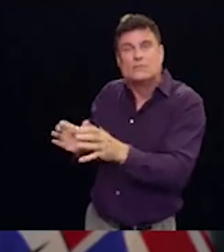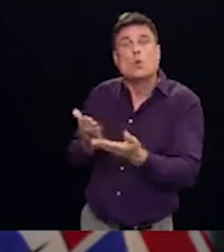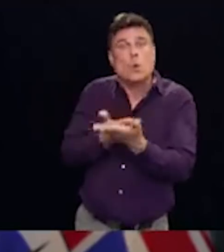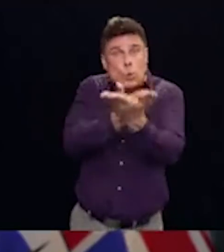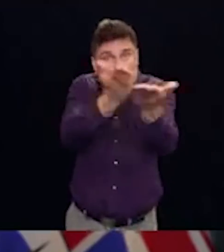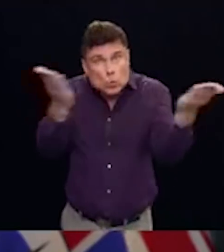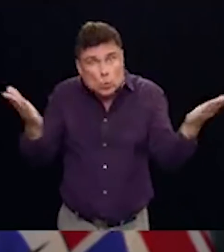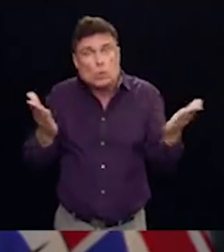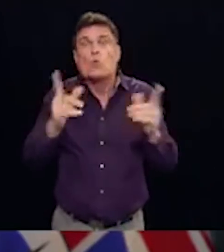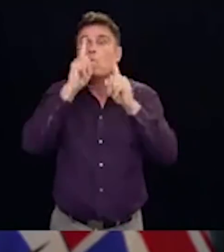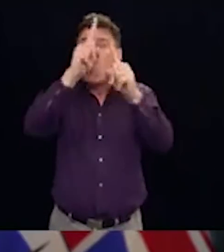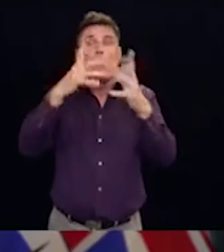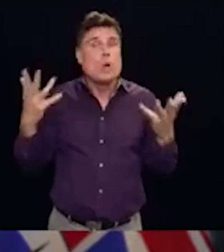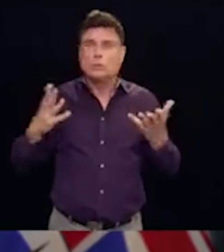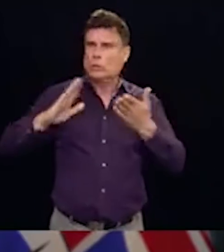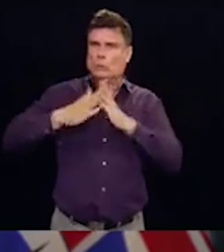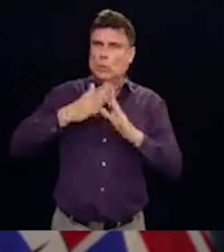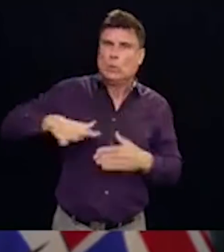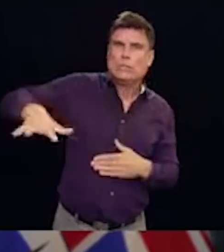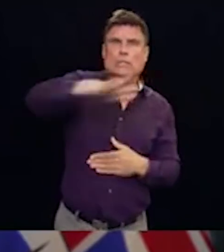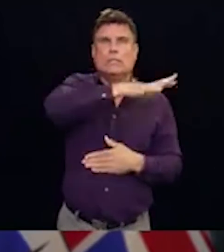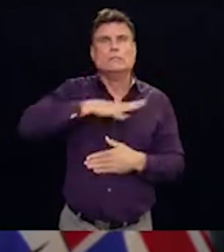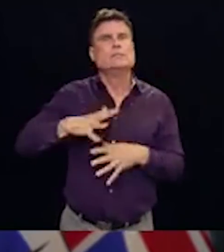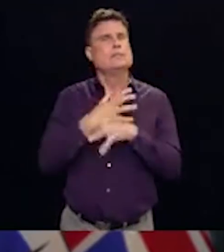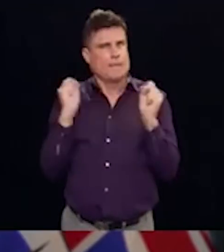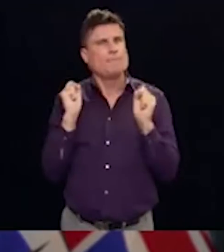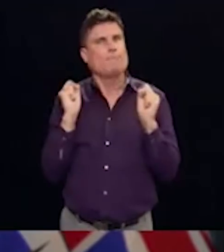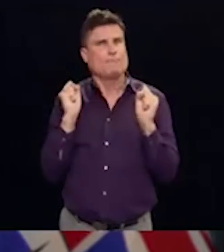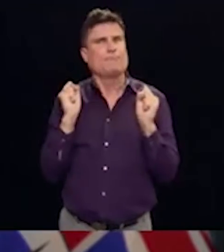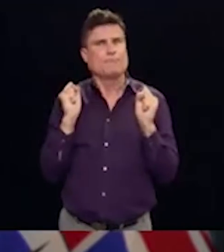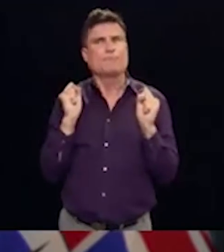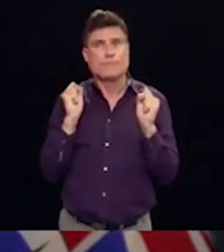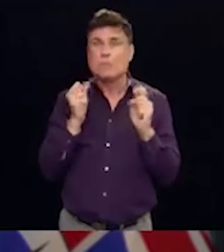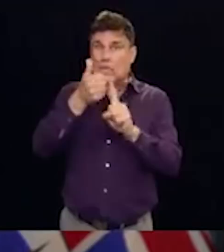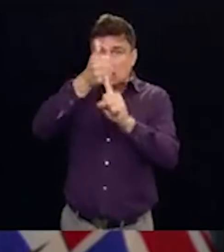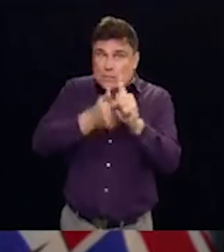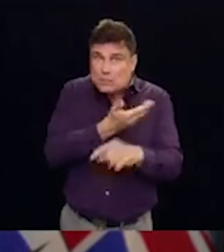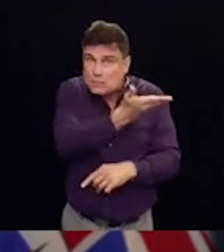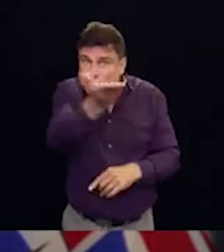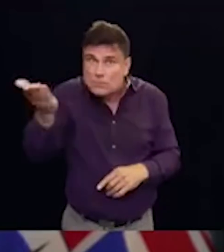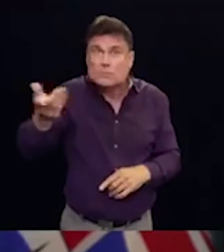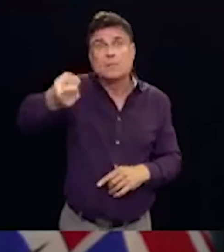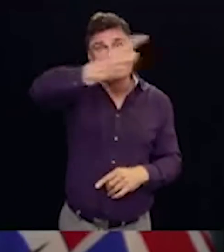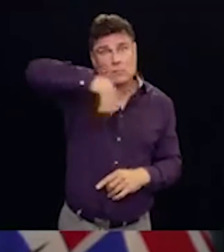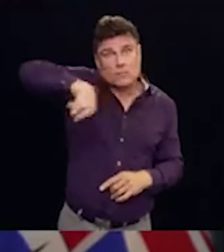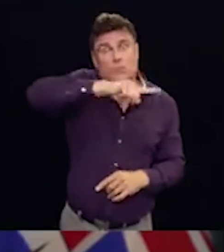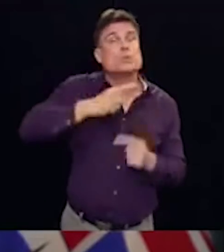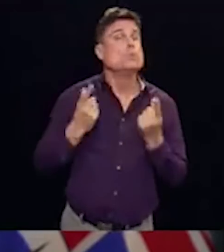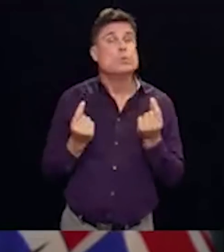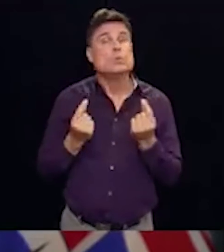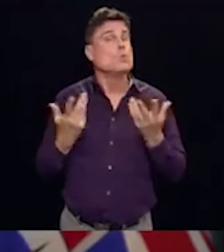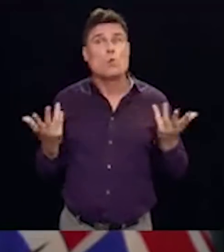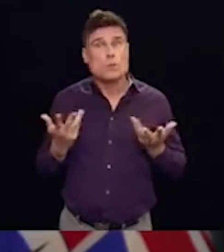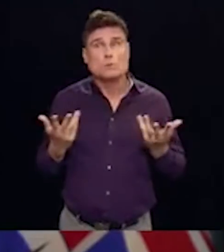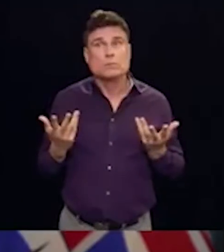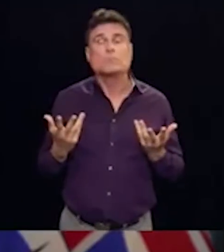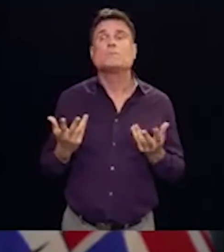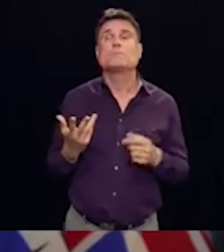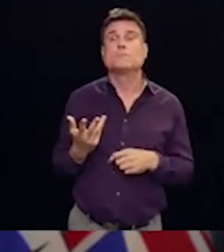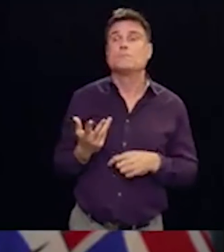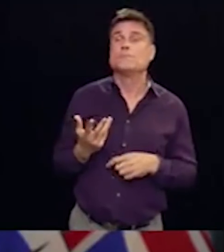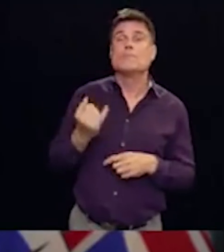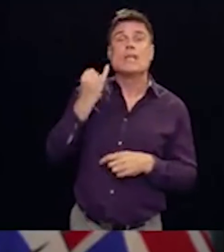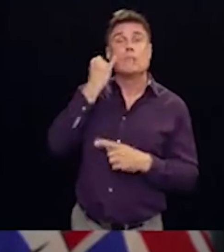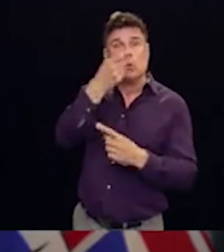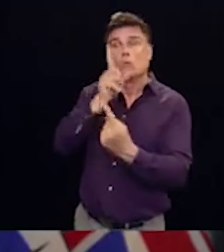part of our efforts to contain the spread is for all of us to support these contact tracing efforts, and by keeping our numbers of contacts,